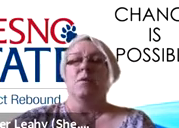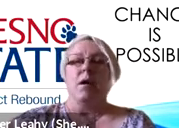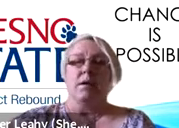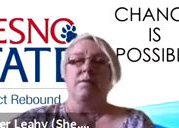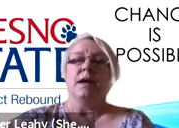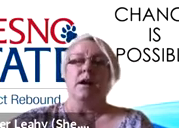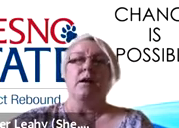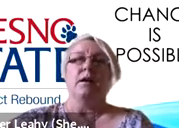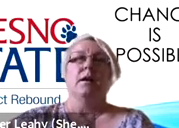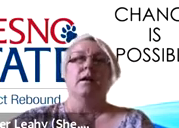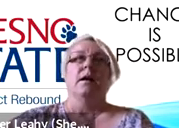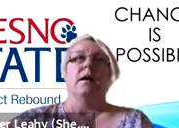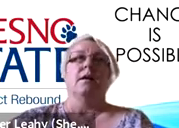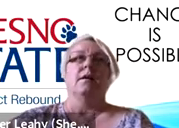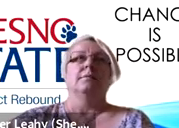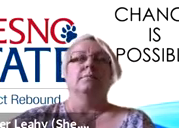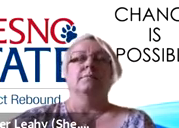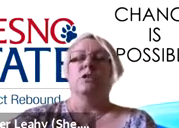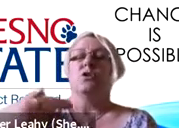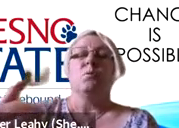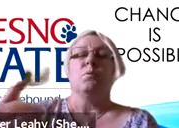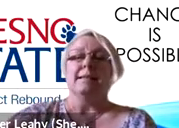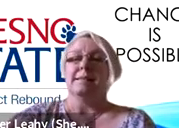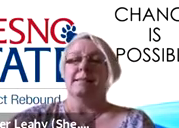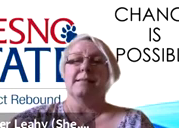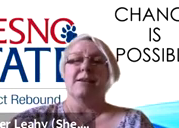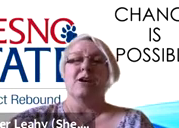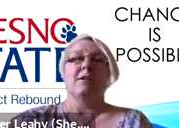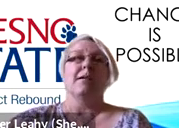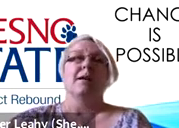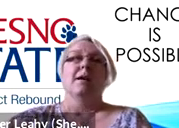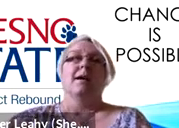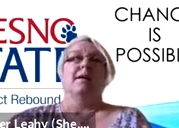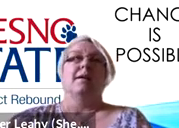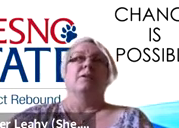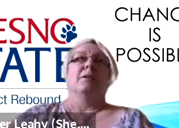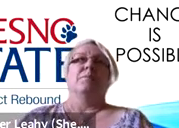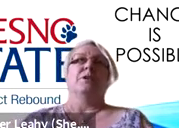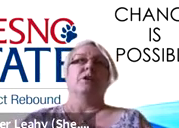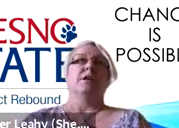undoes part of their internal biases, their